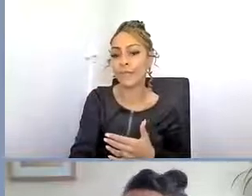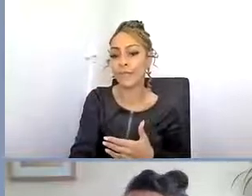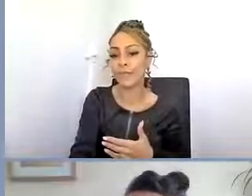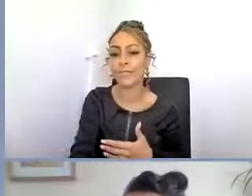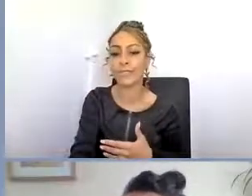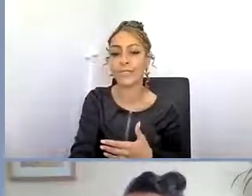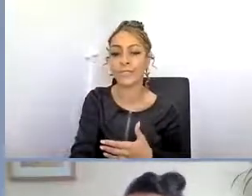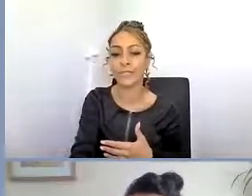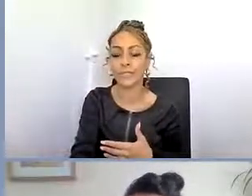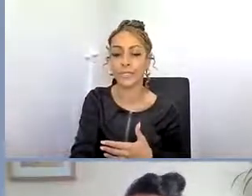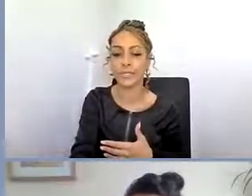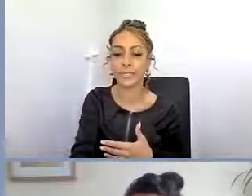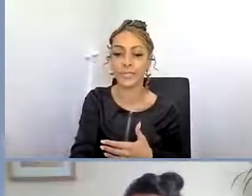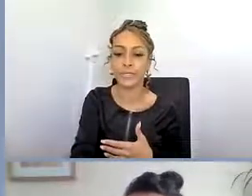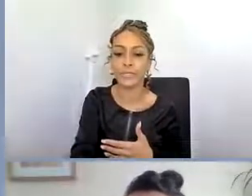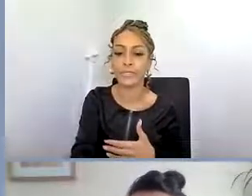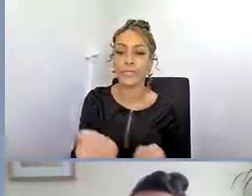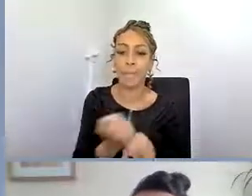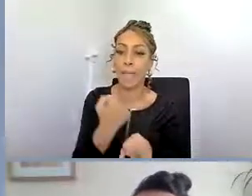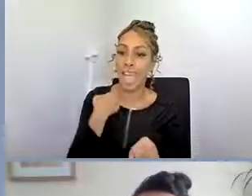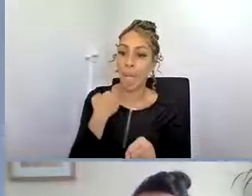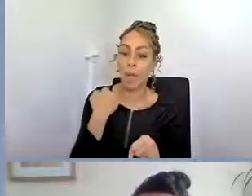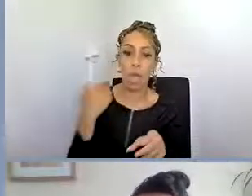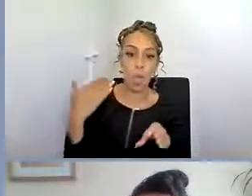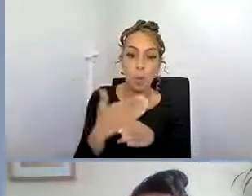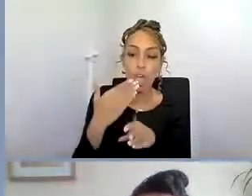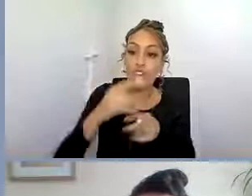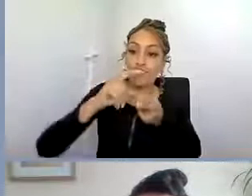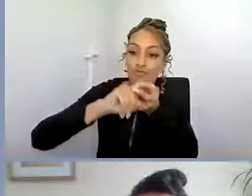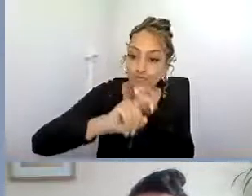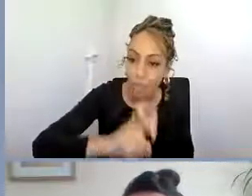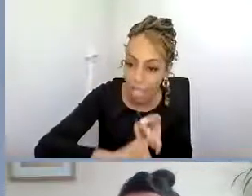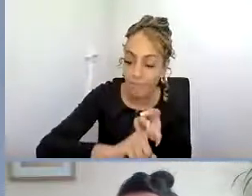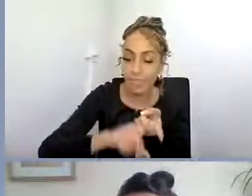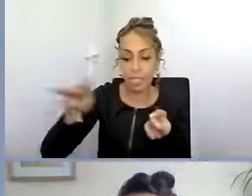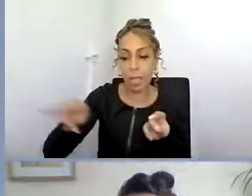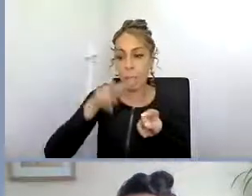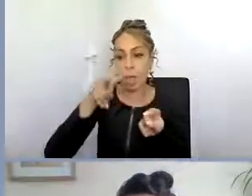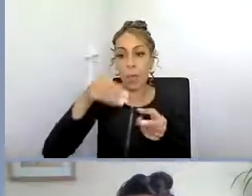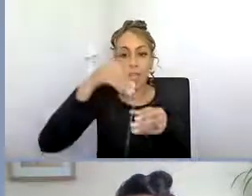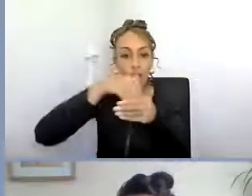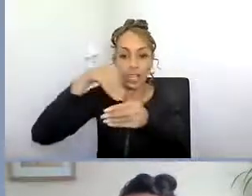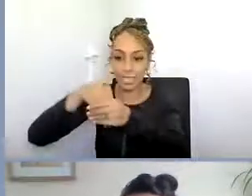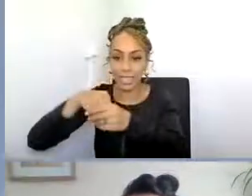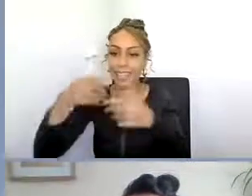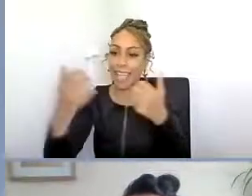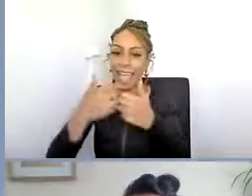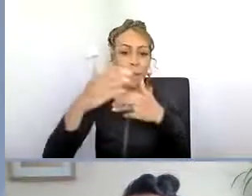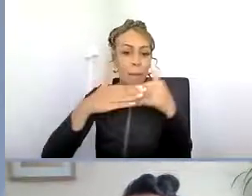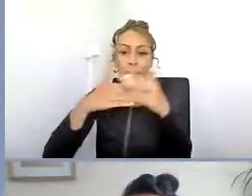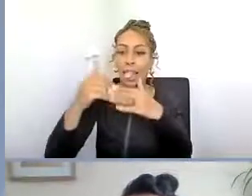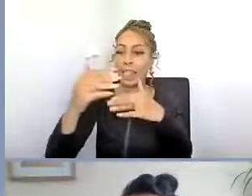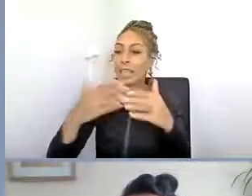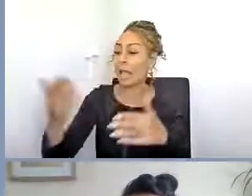acquisitions relevant, both in the context of the collection and how it's been built up